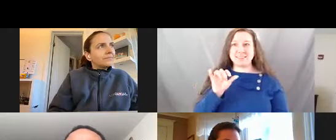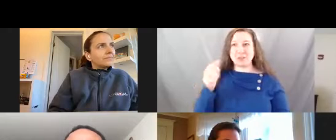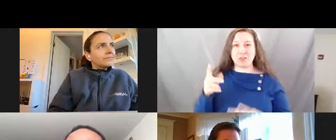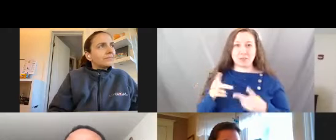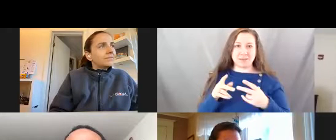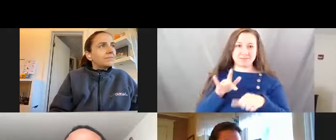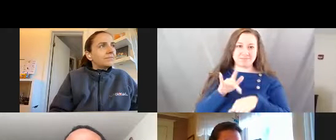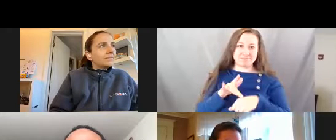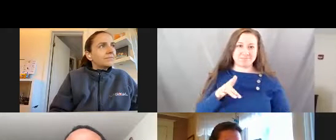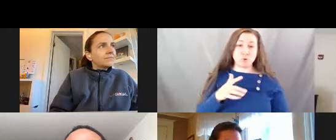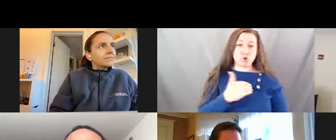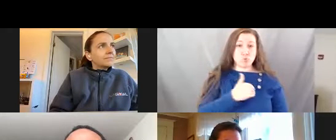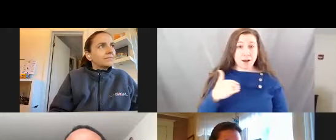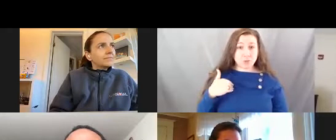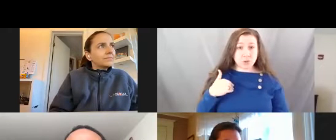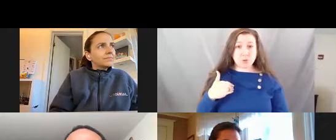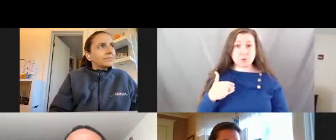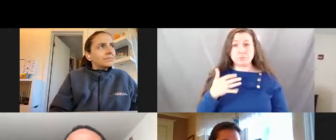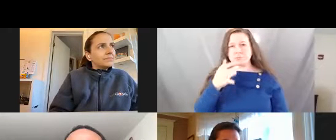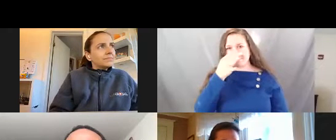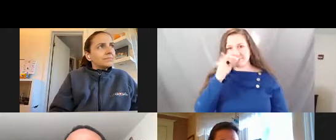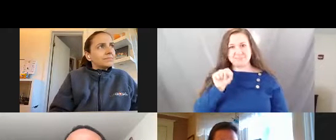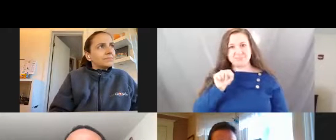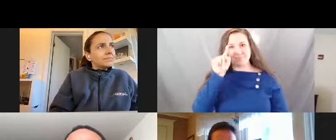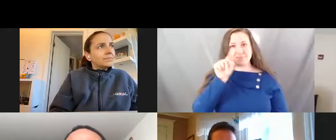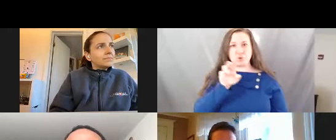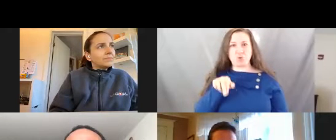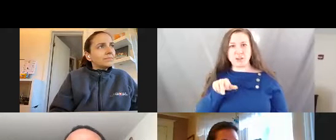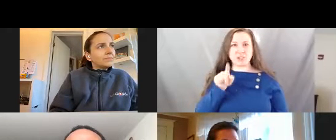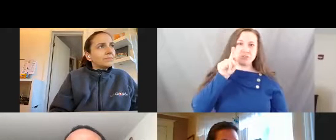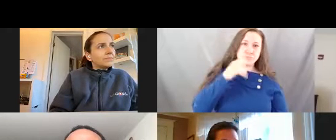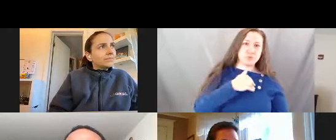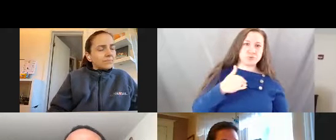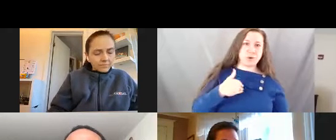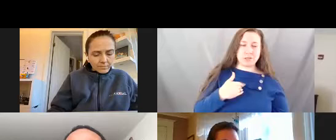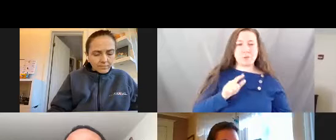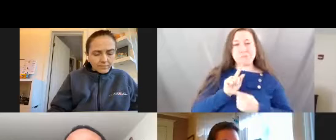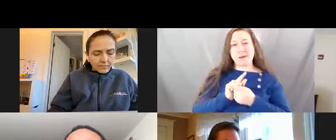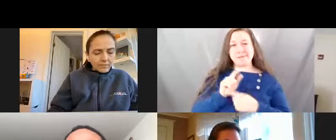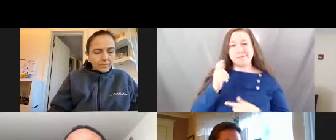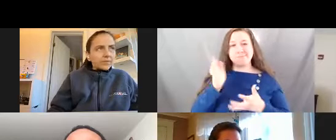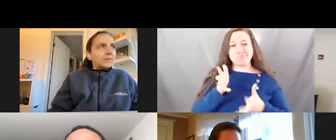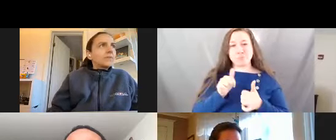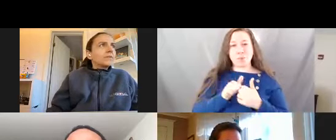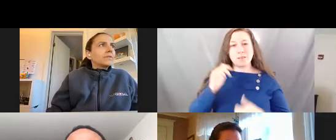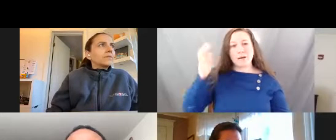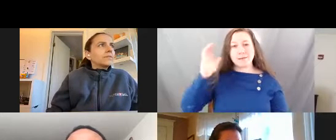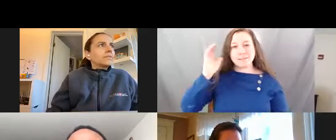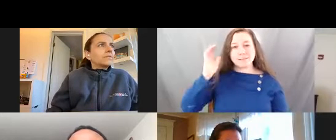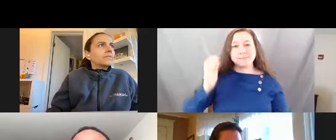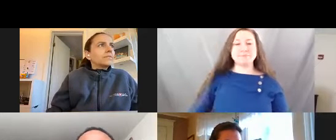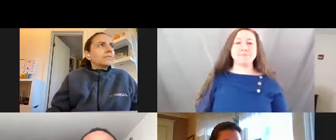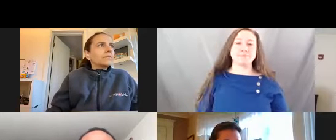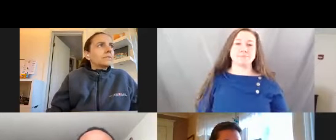gone to. I'd gone to Toronto because it's very close to Rochester, and I'd gone there to meet my cousin. Um, so yeah, that's pretty